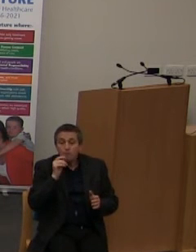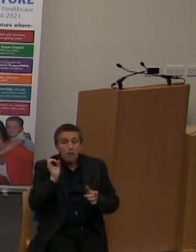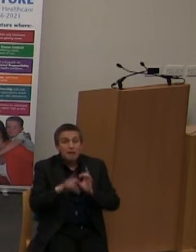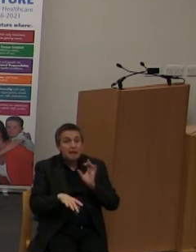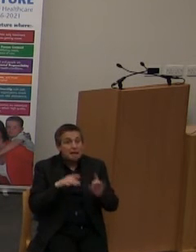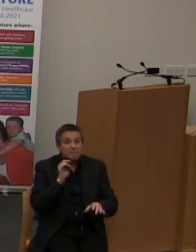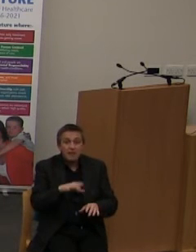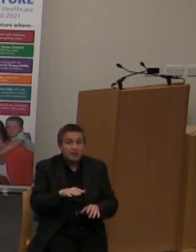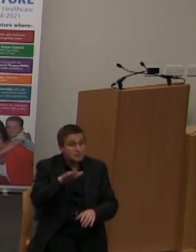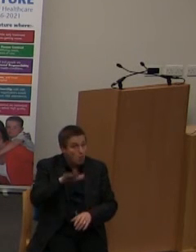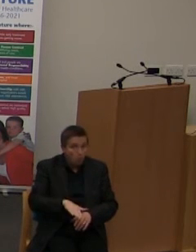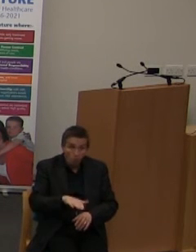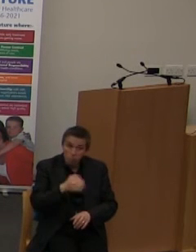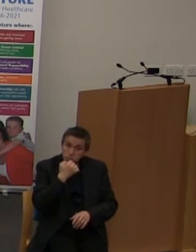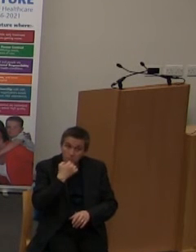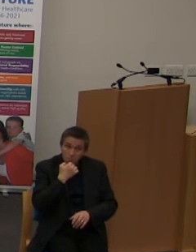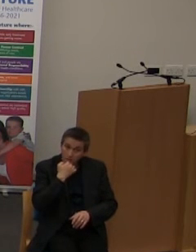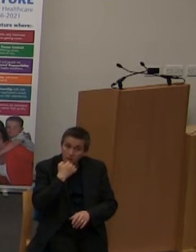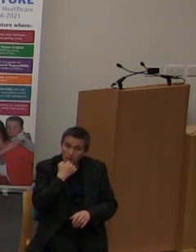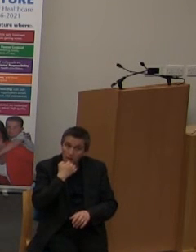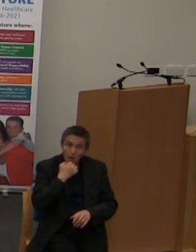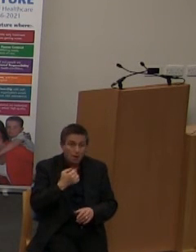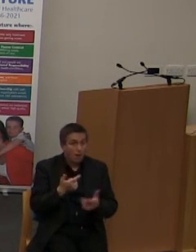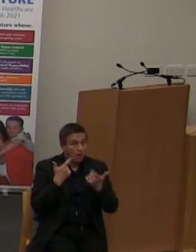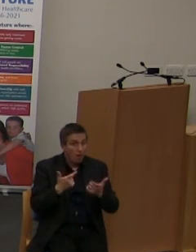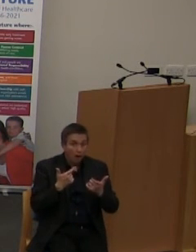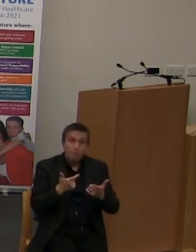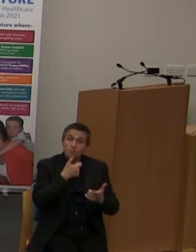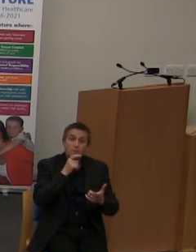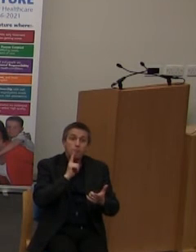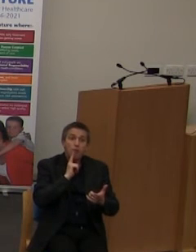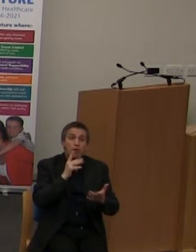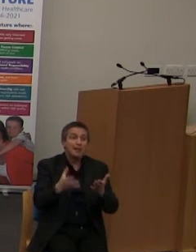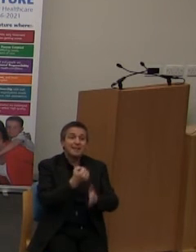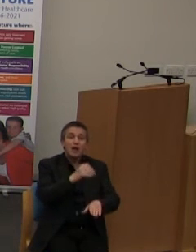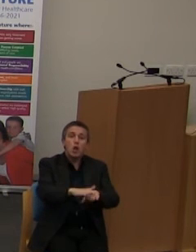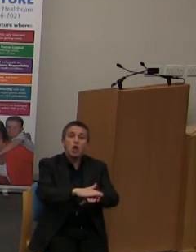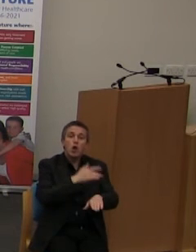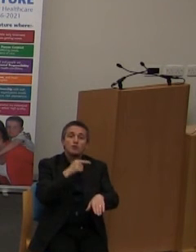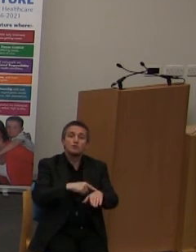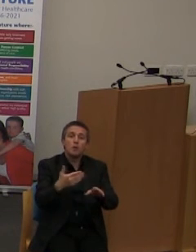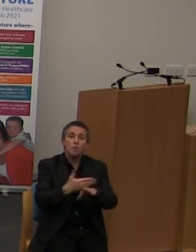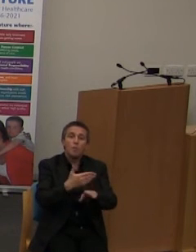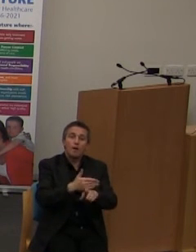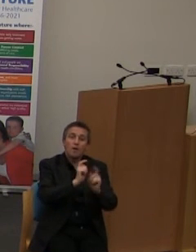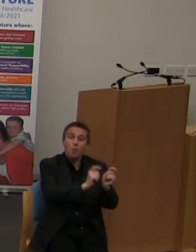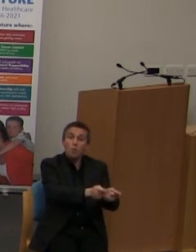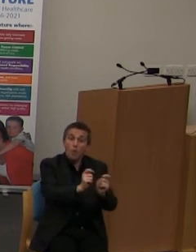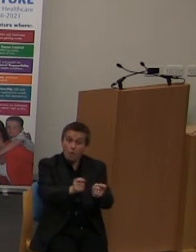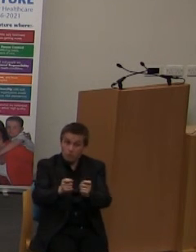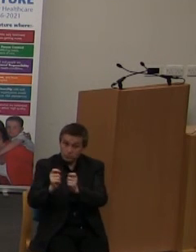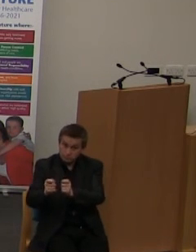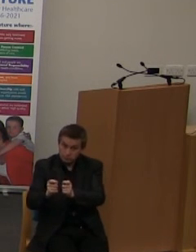our long service awards absolutely show that. We are committed to the training and development of